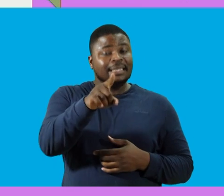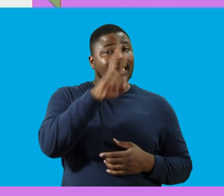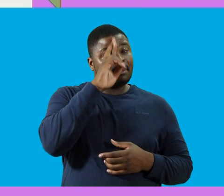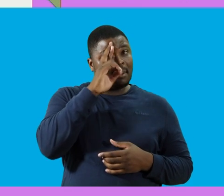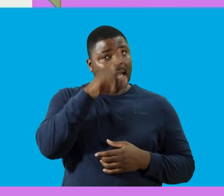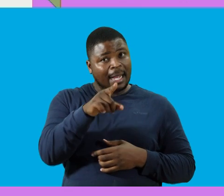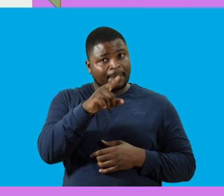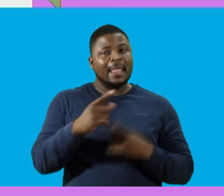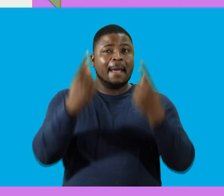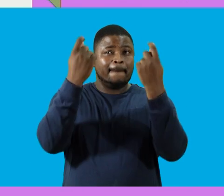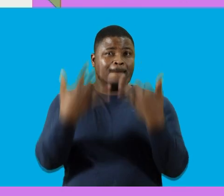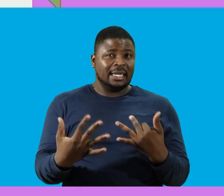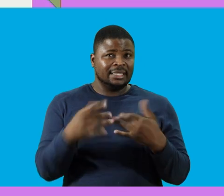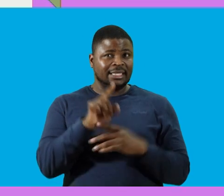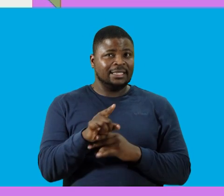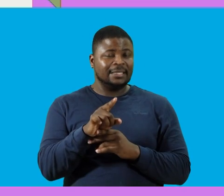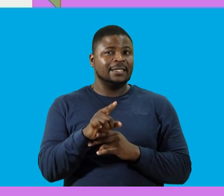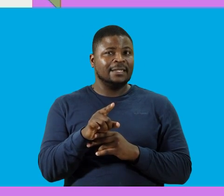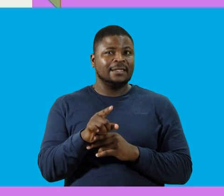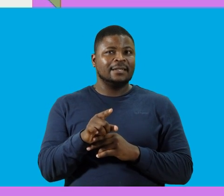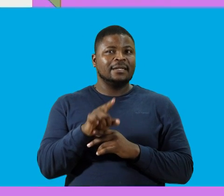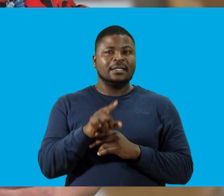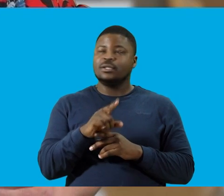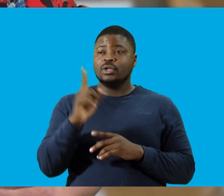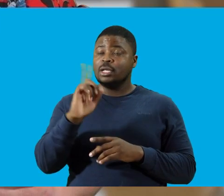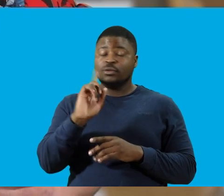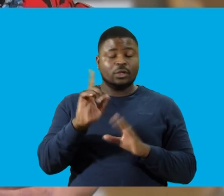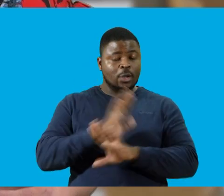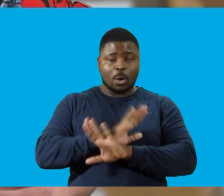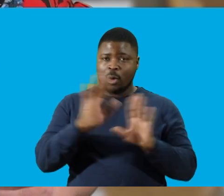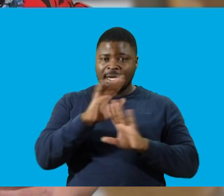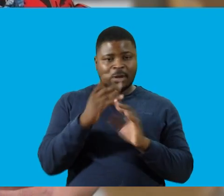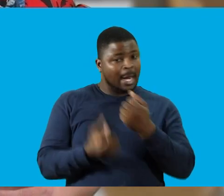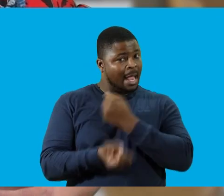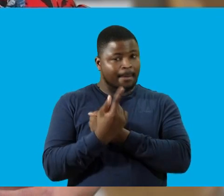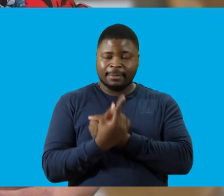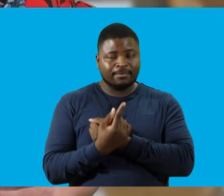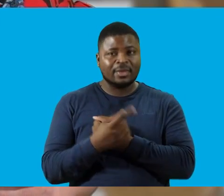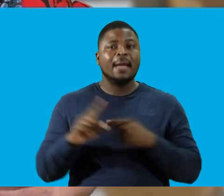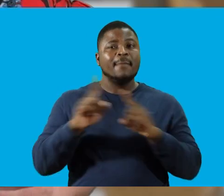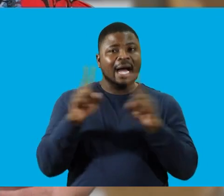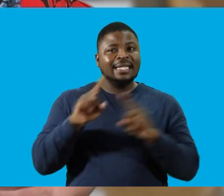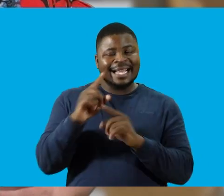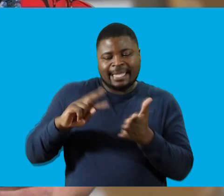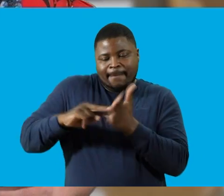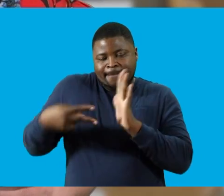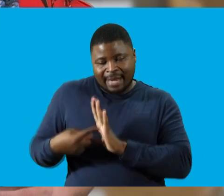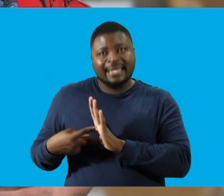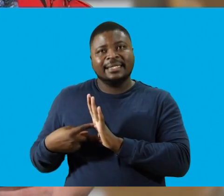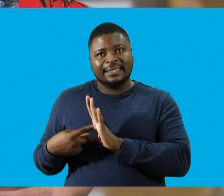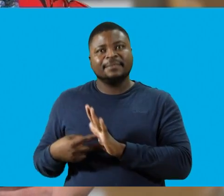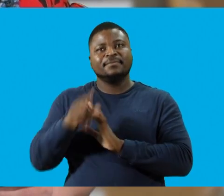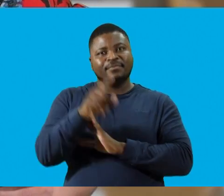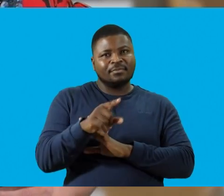remember that a budget is not what happened. It's a plan. So you can't say profit for